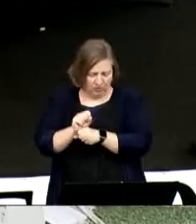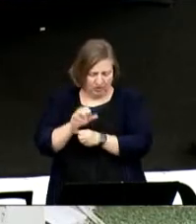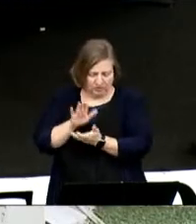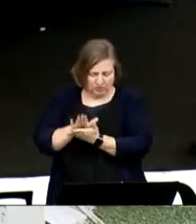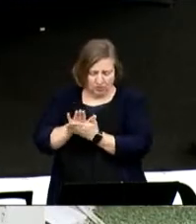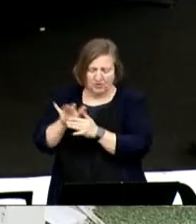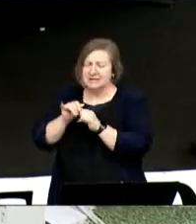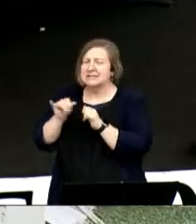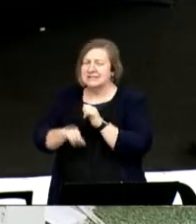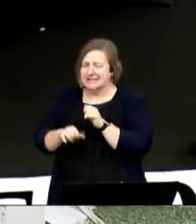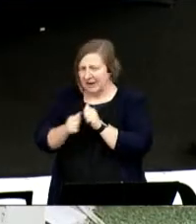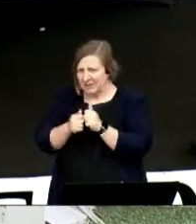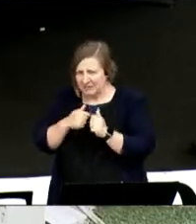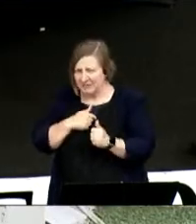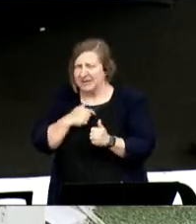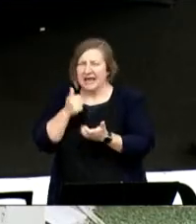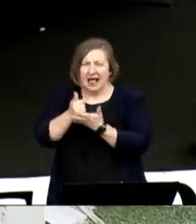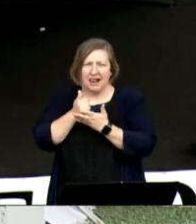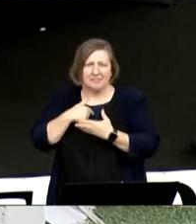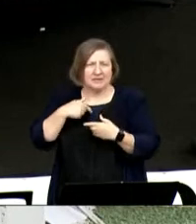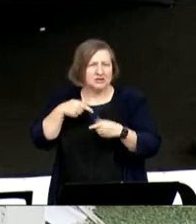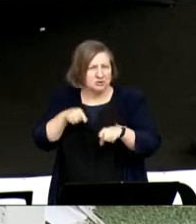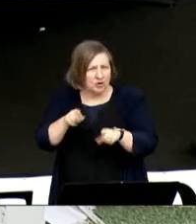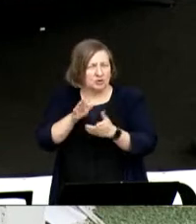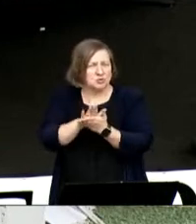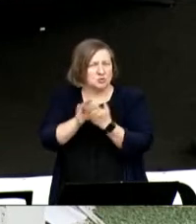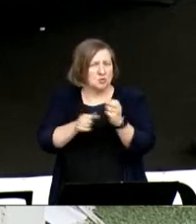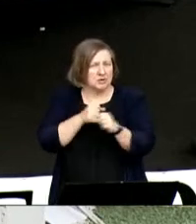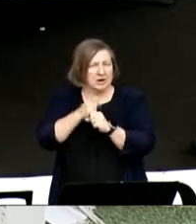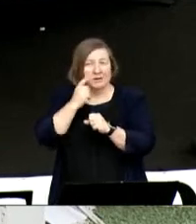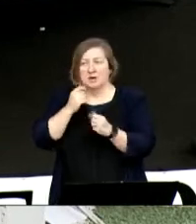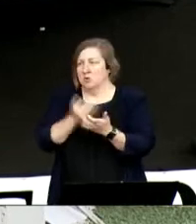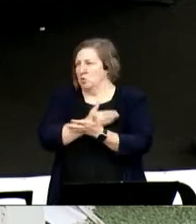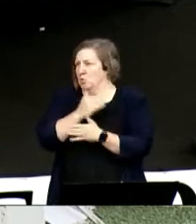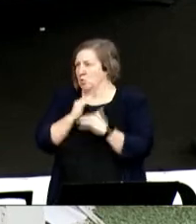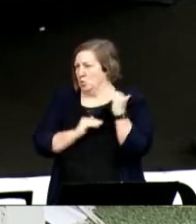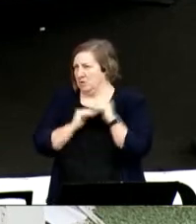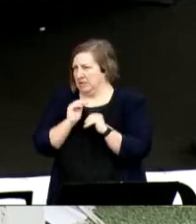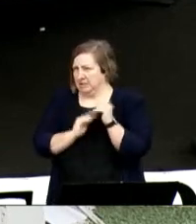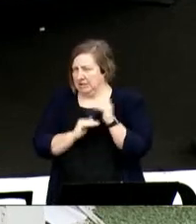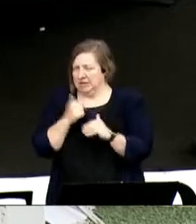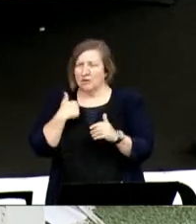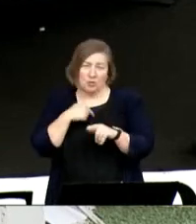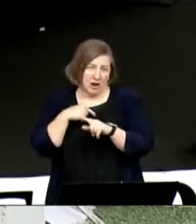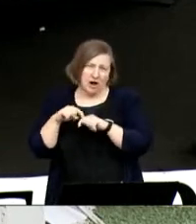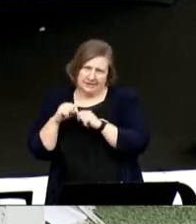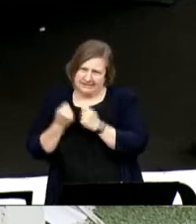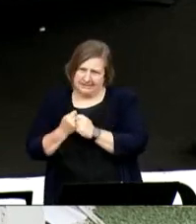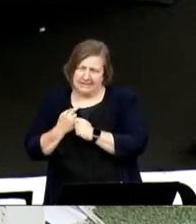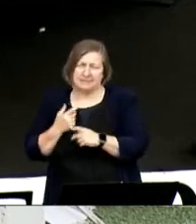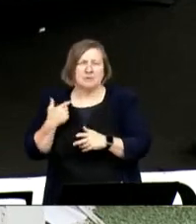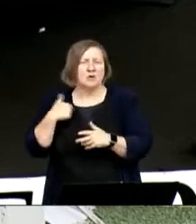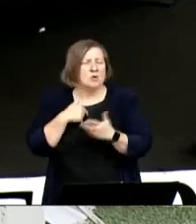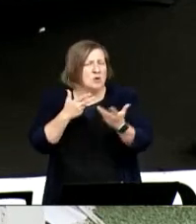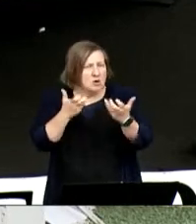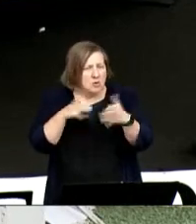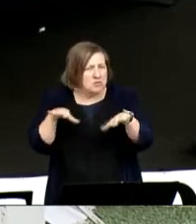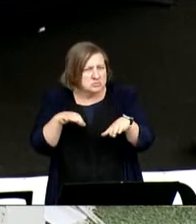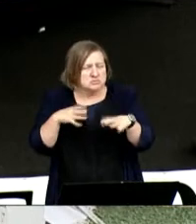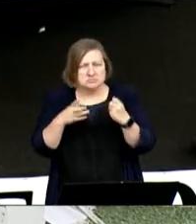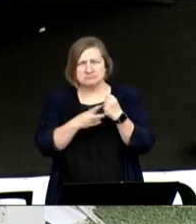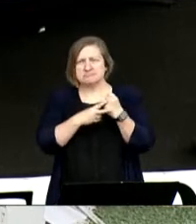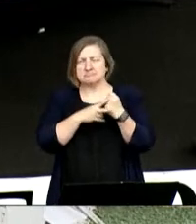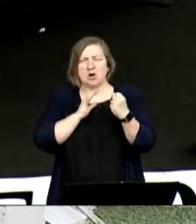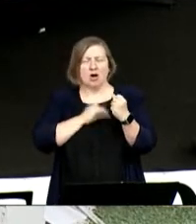stays with me, and he helped me during the school year because we have a new building, and we're a team. And what we wanted to do is preserve